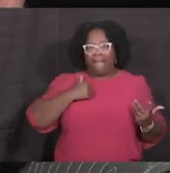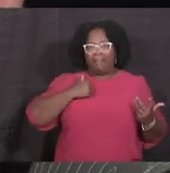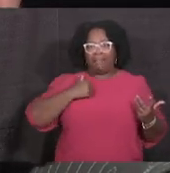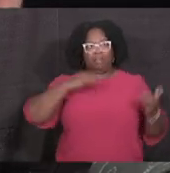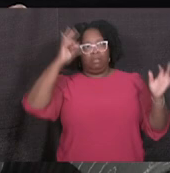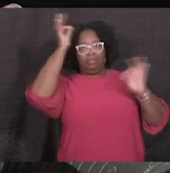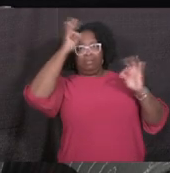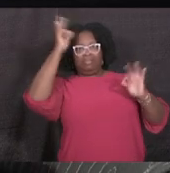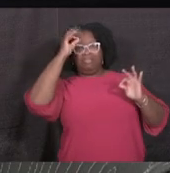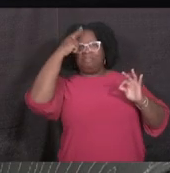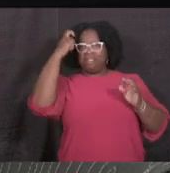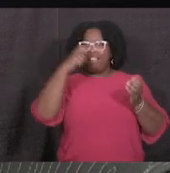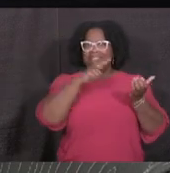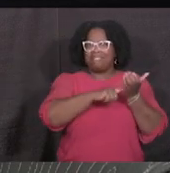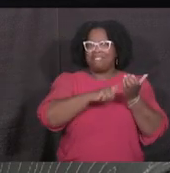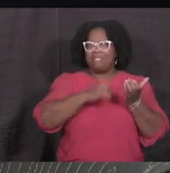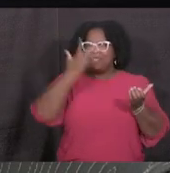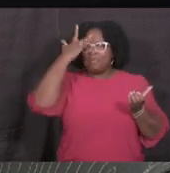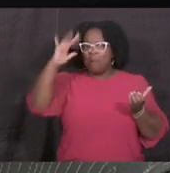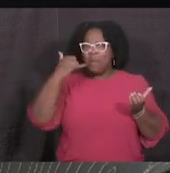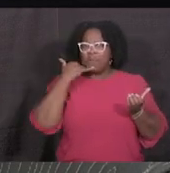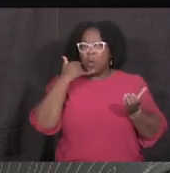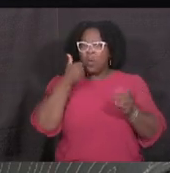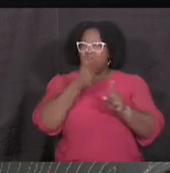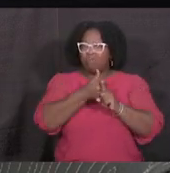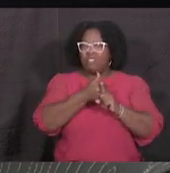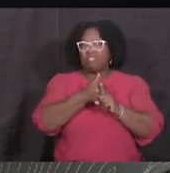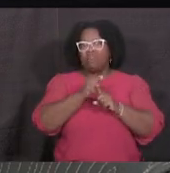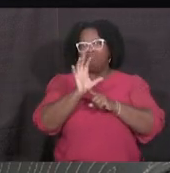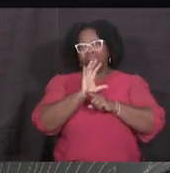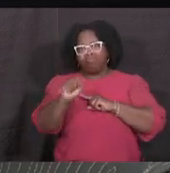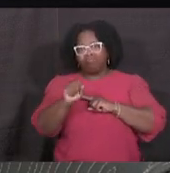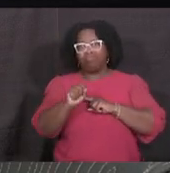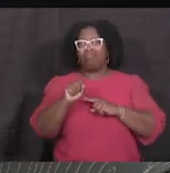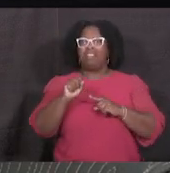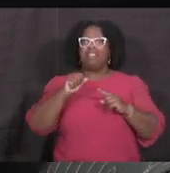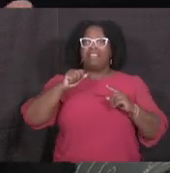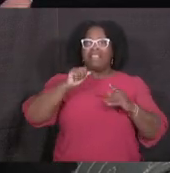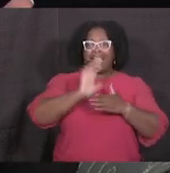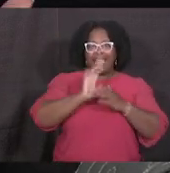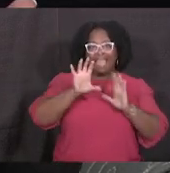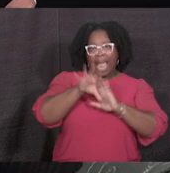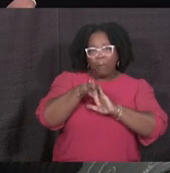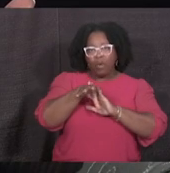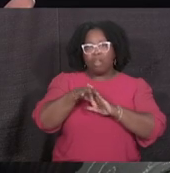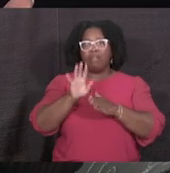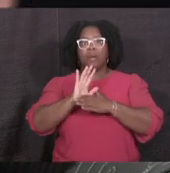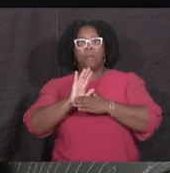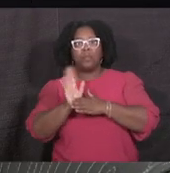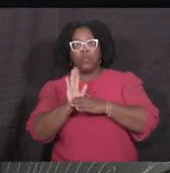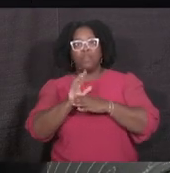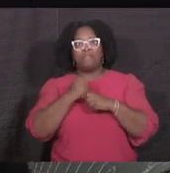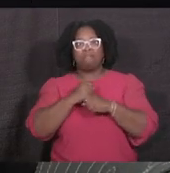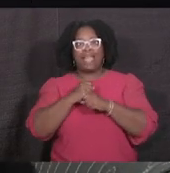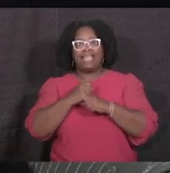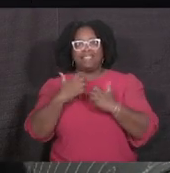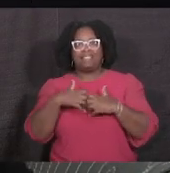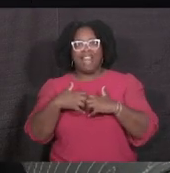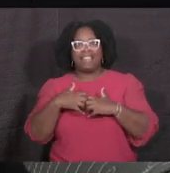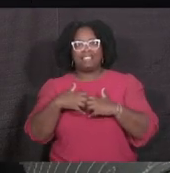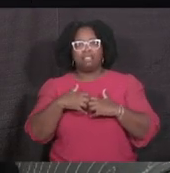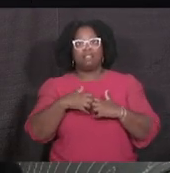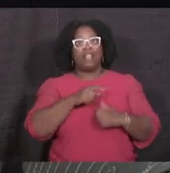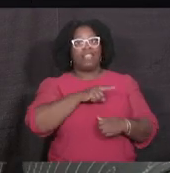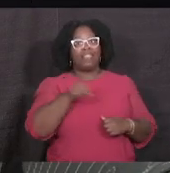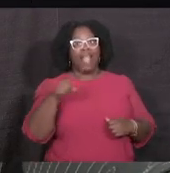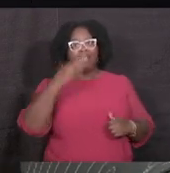smartphone is a pretty sophisticated camera and movie making device, and they're editing too. So they come to us much